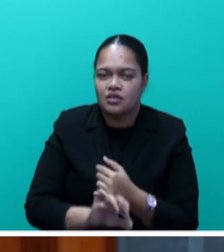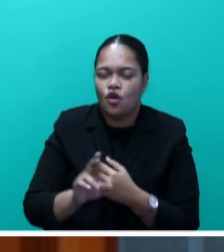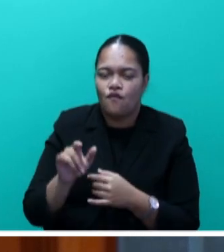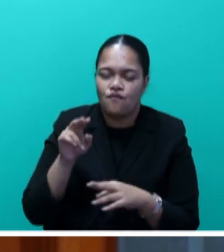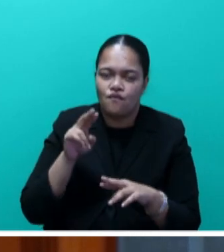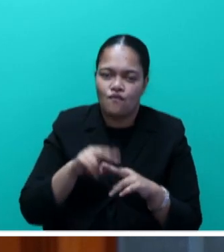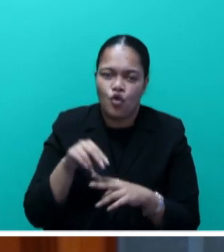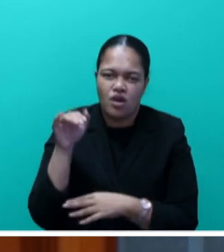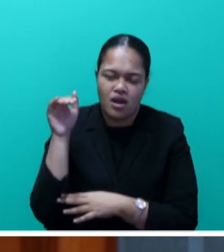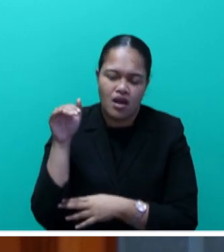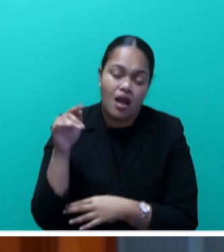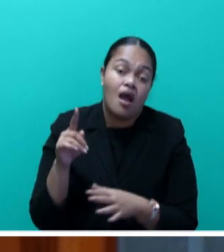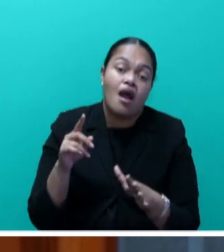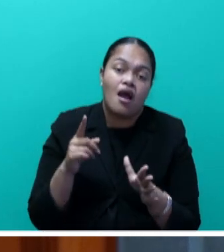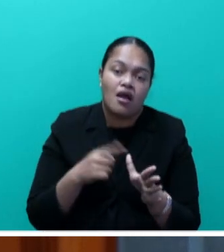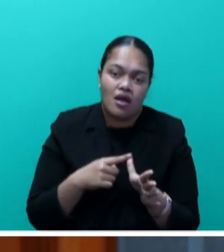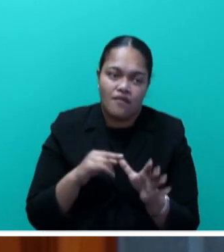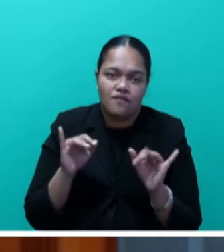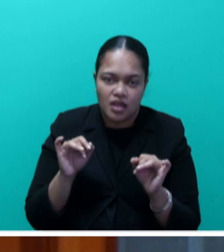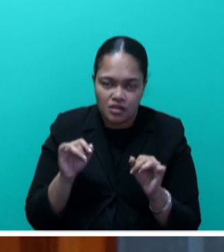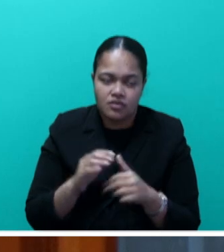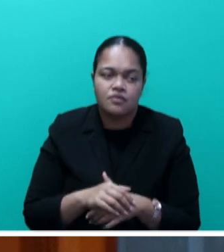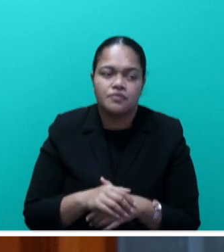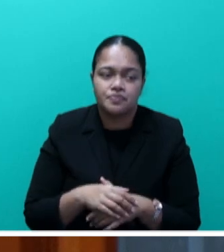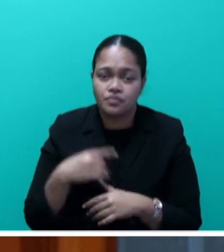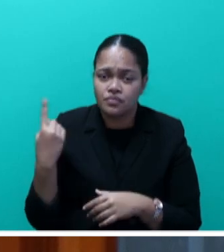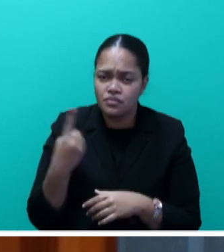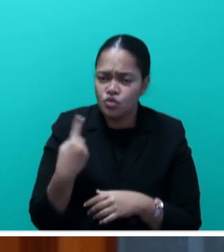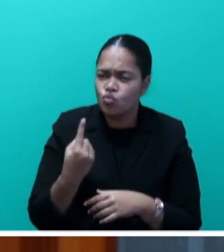Affairs. We express our gratitude to all those who